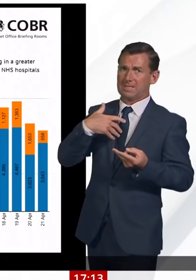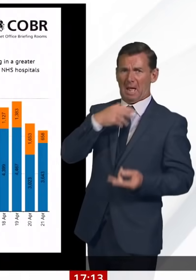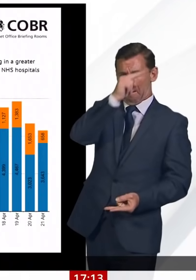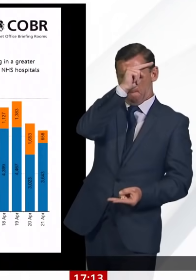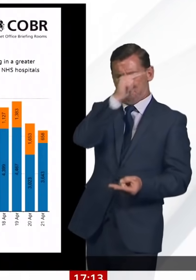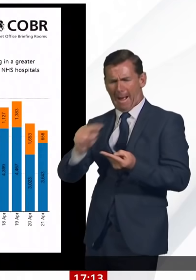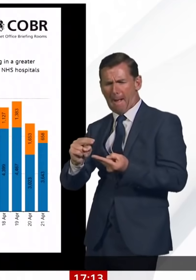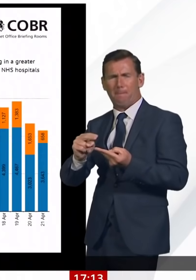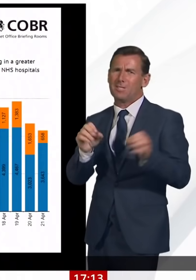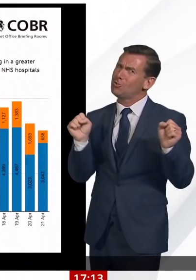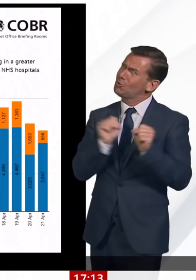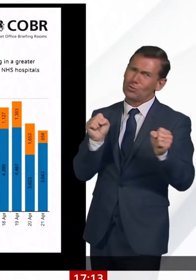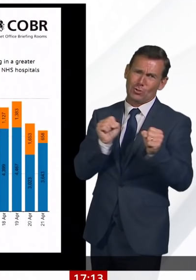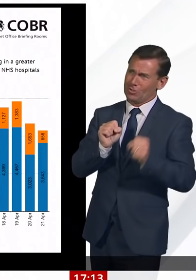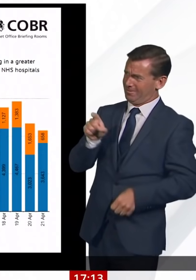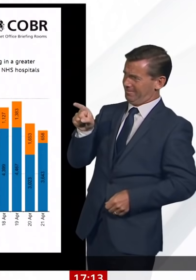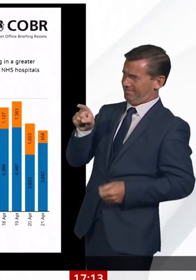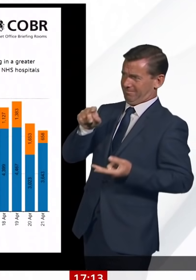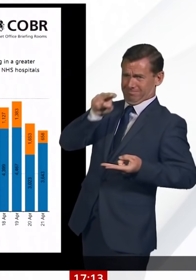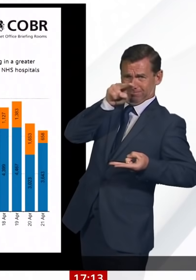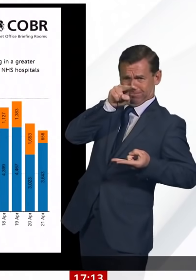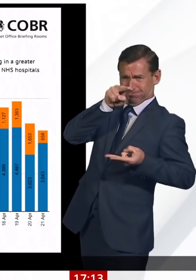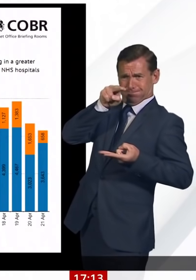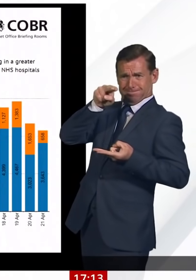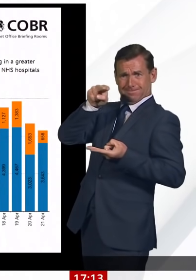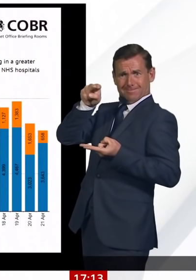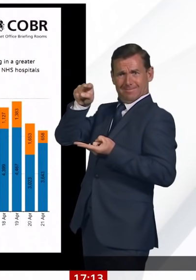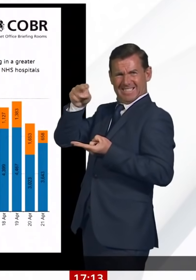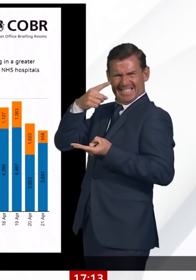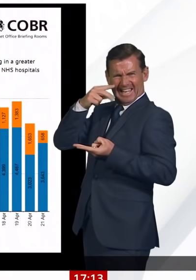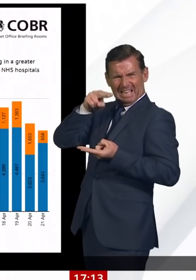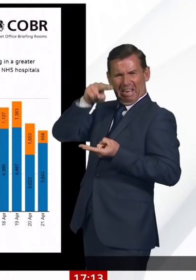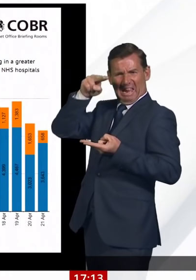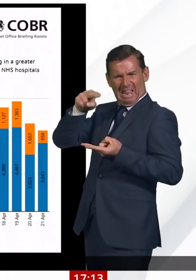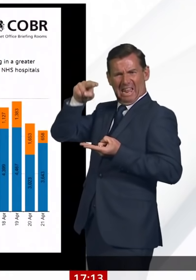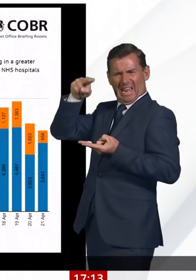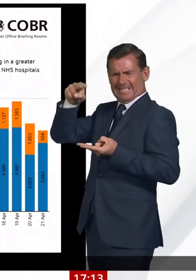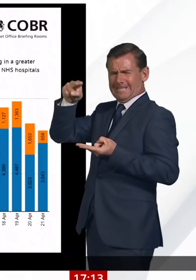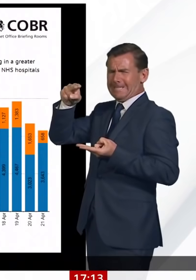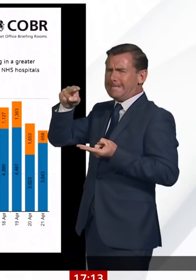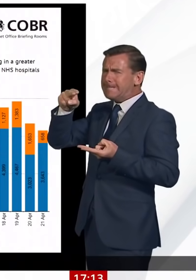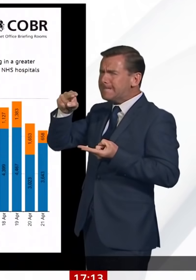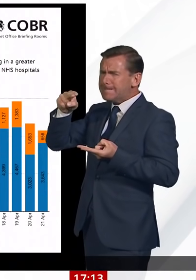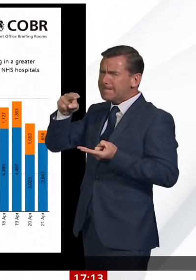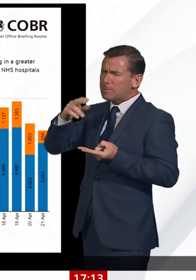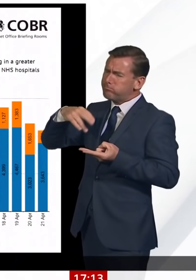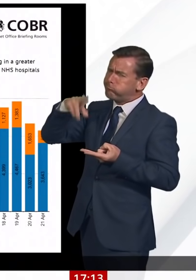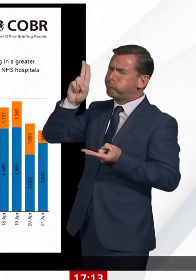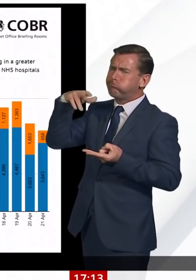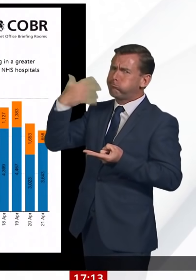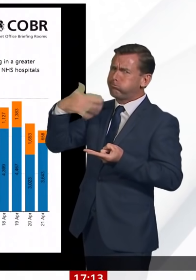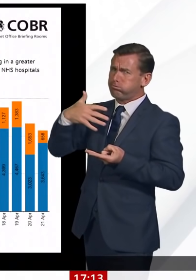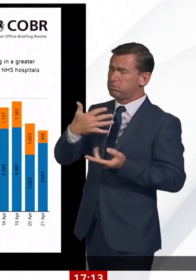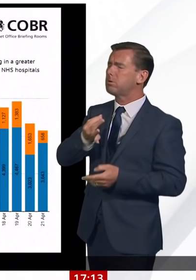this point. So the numbers are varying day to day, but they remain high, and we remain in a situation of